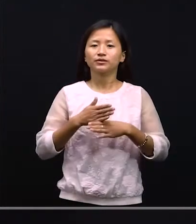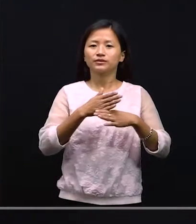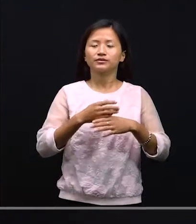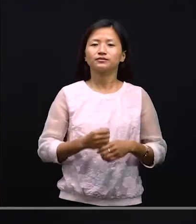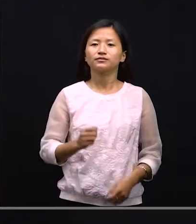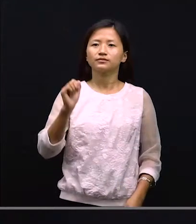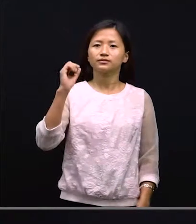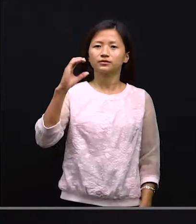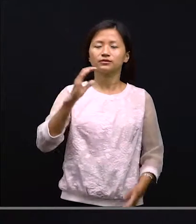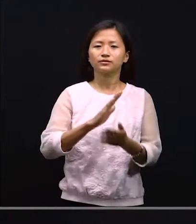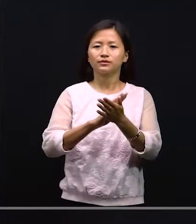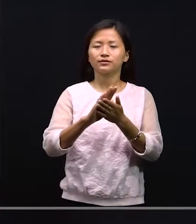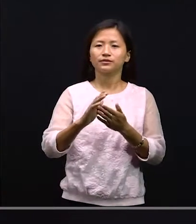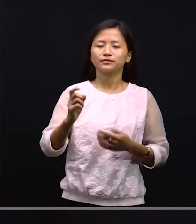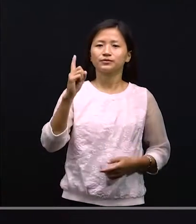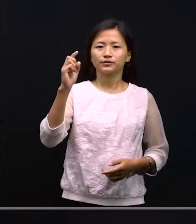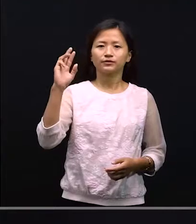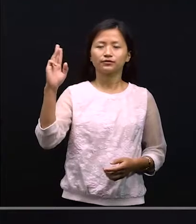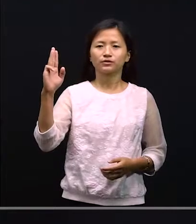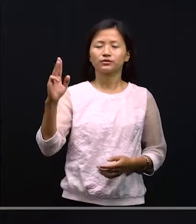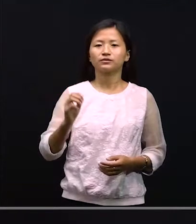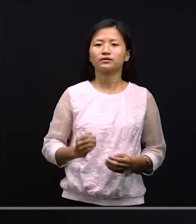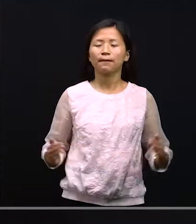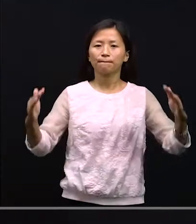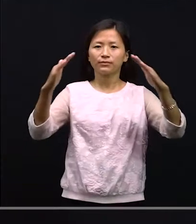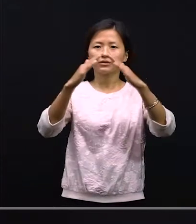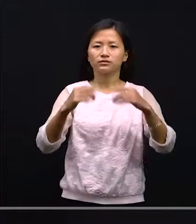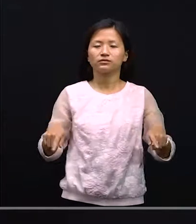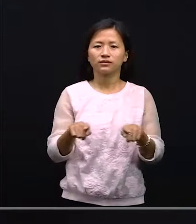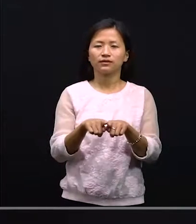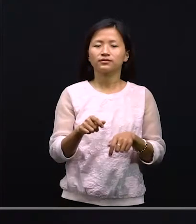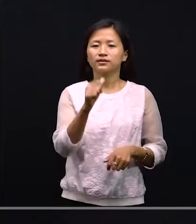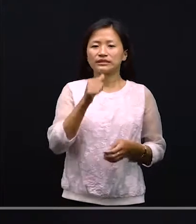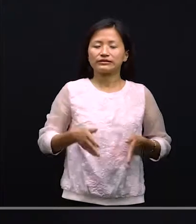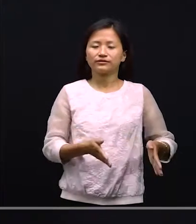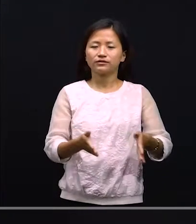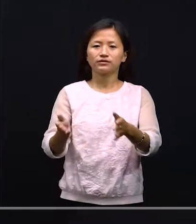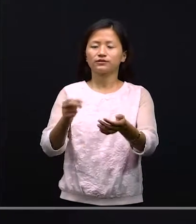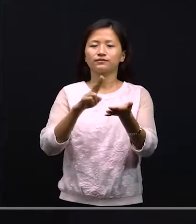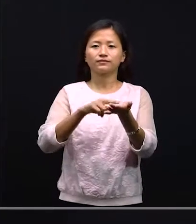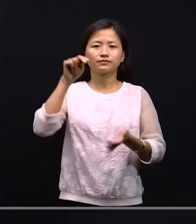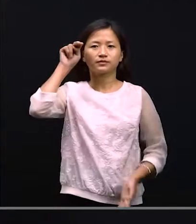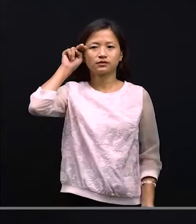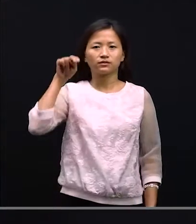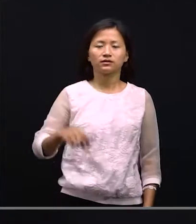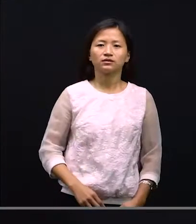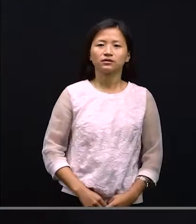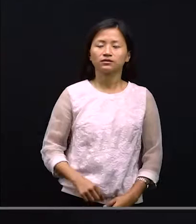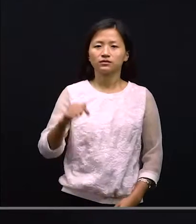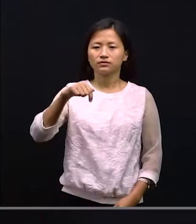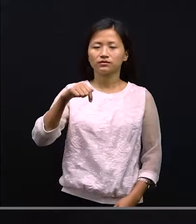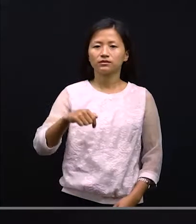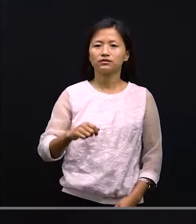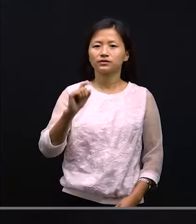chapter 13 from your geography section, mountains and rivers of Nagaland. Okay, now